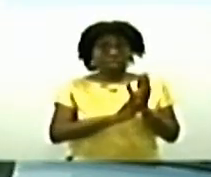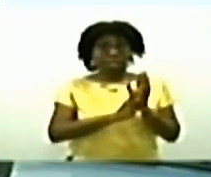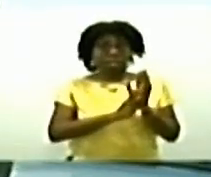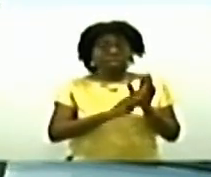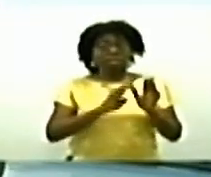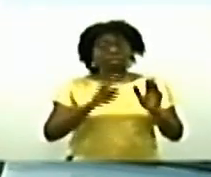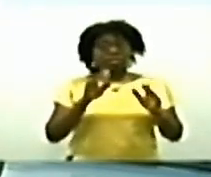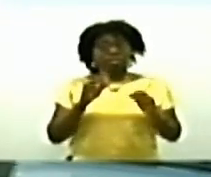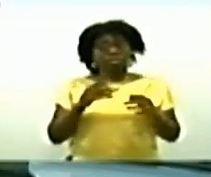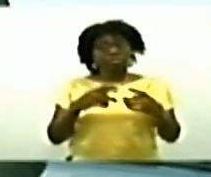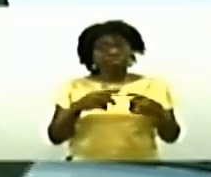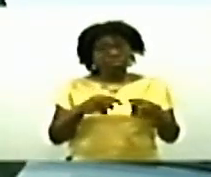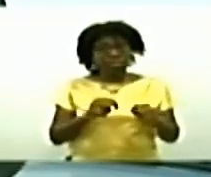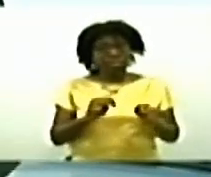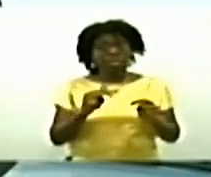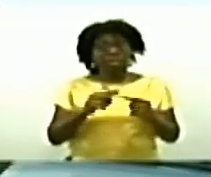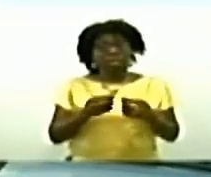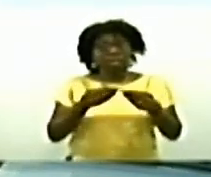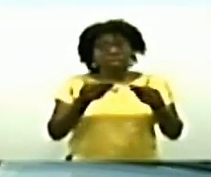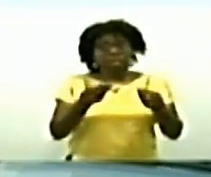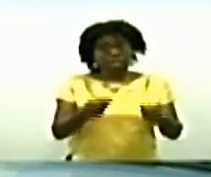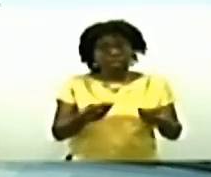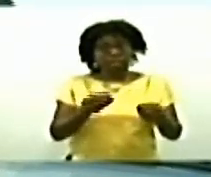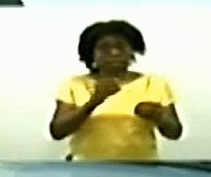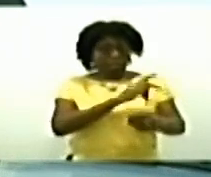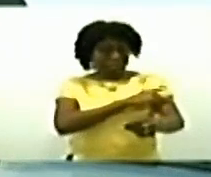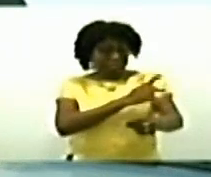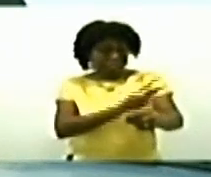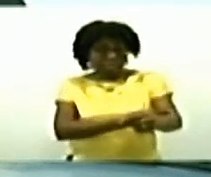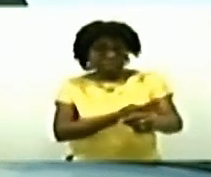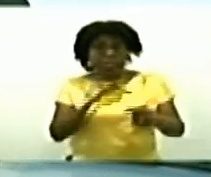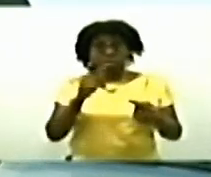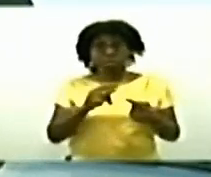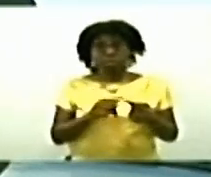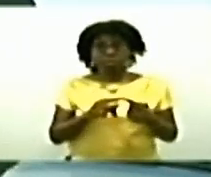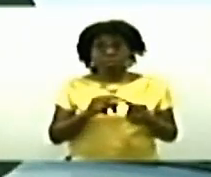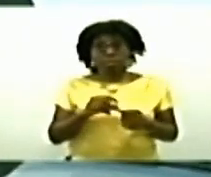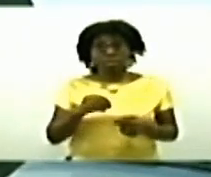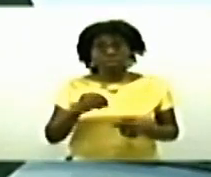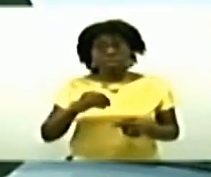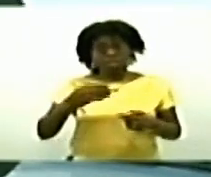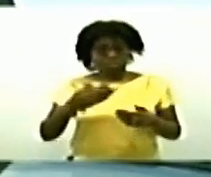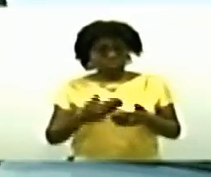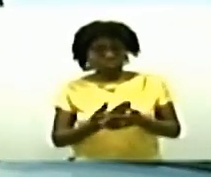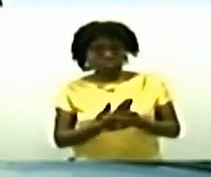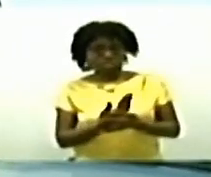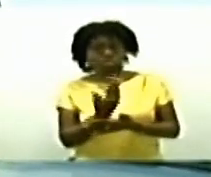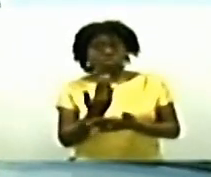give certain powers to our newly